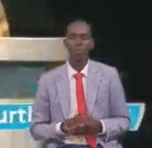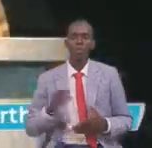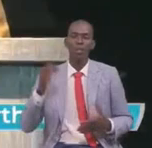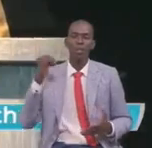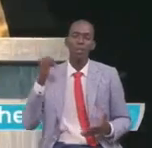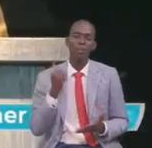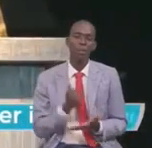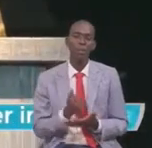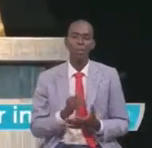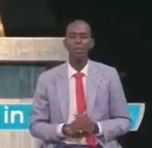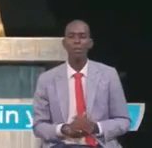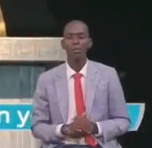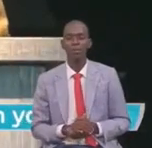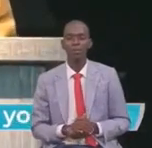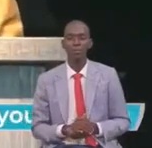Amen.